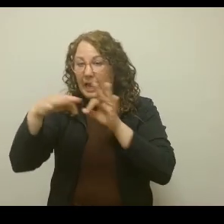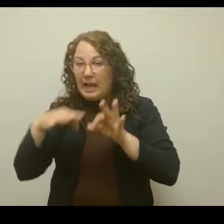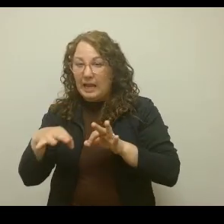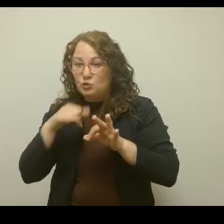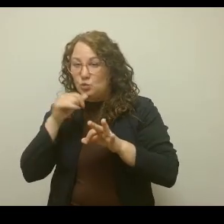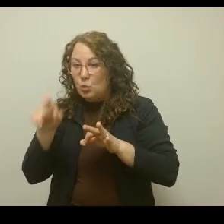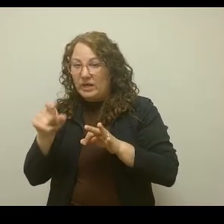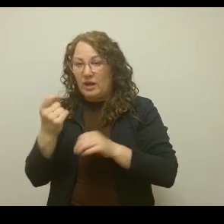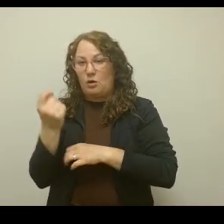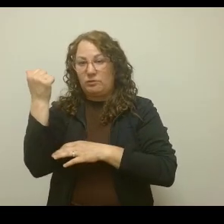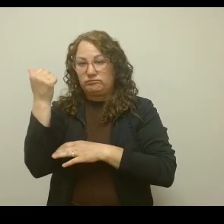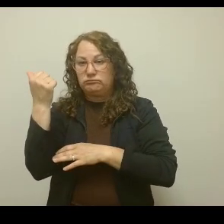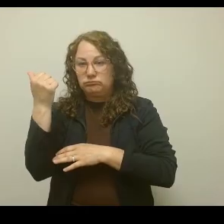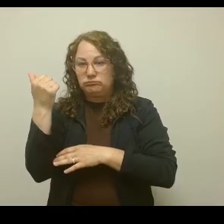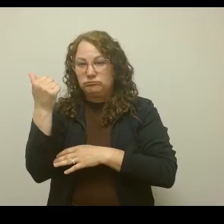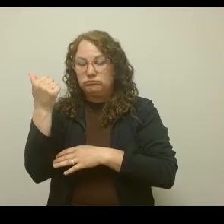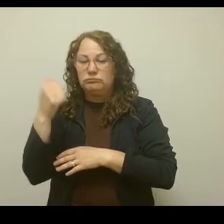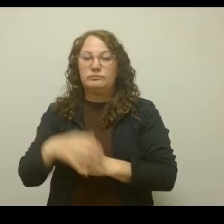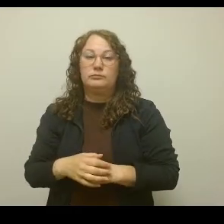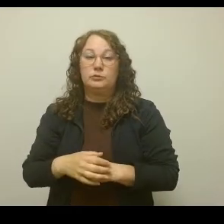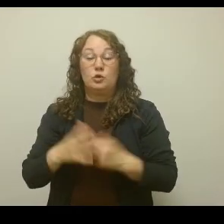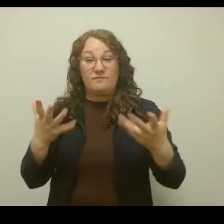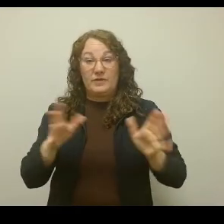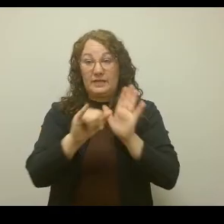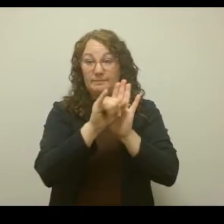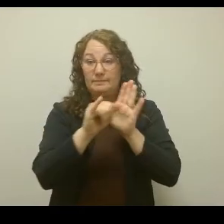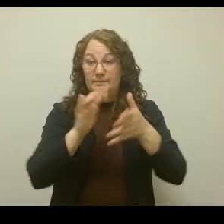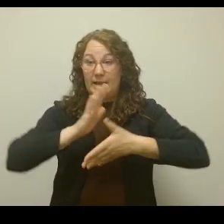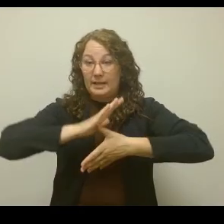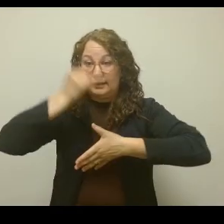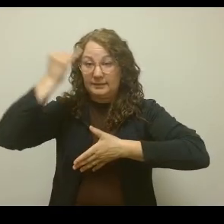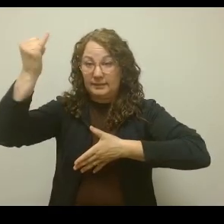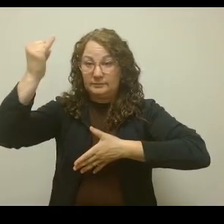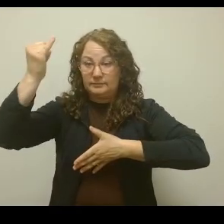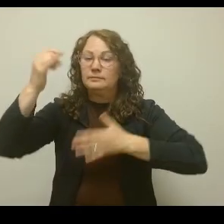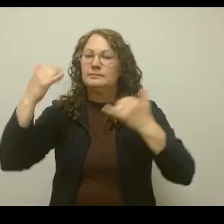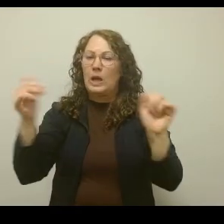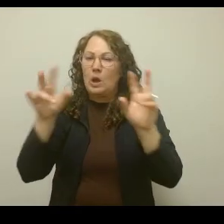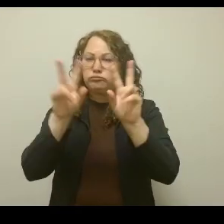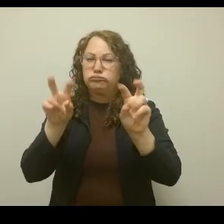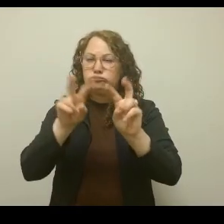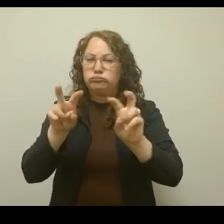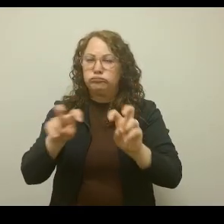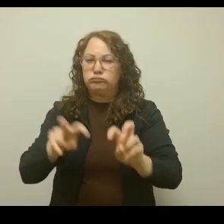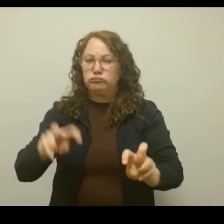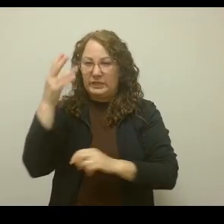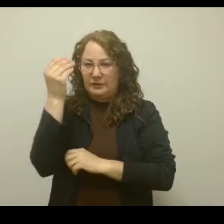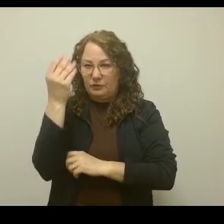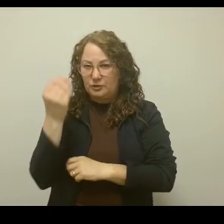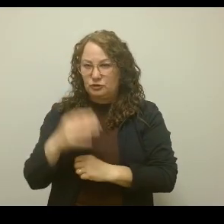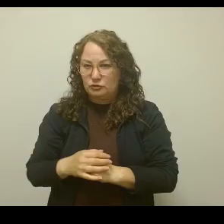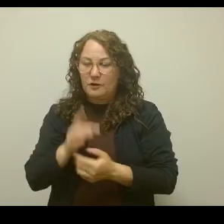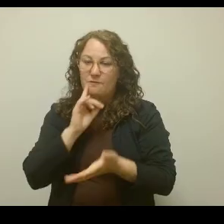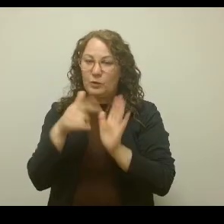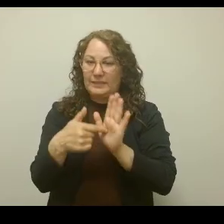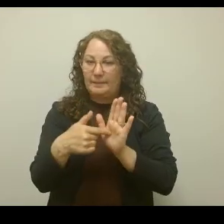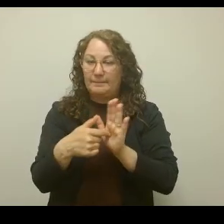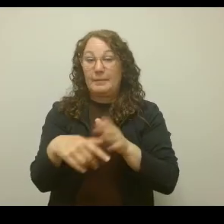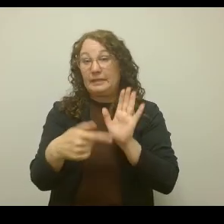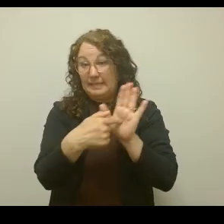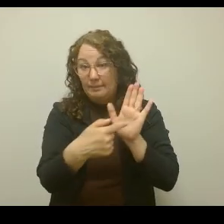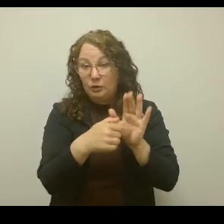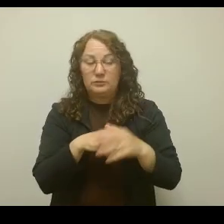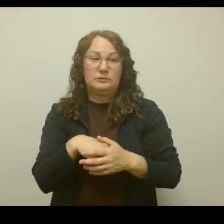Okay, so once we have identified the main idea, start analyzing the information, such as examples